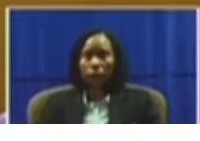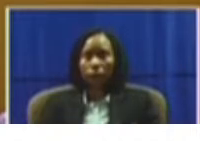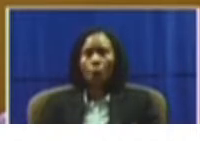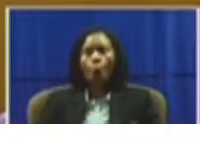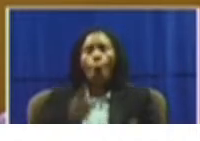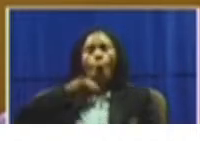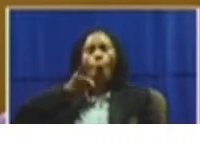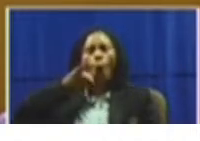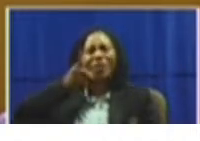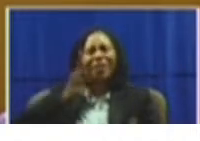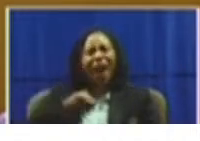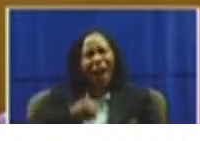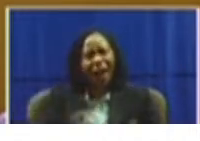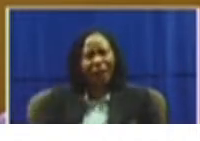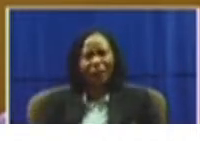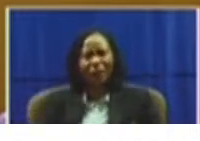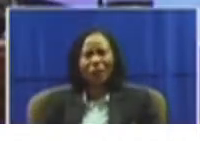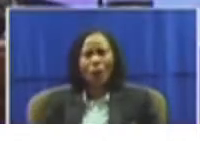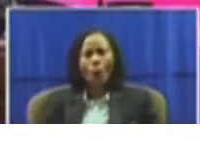Order.